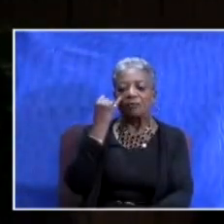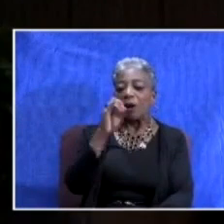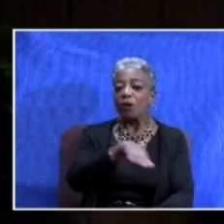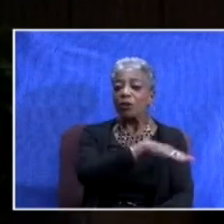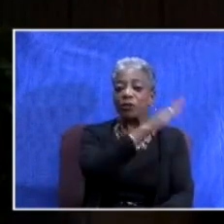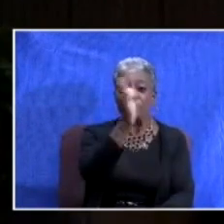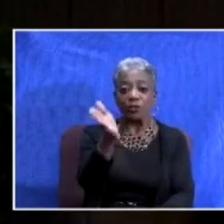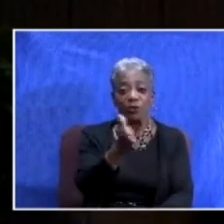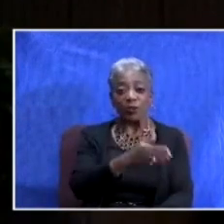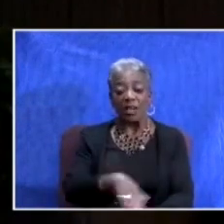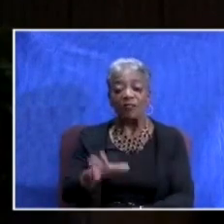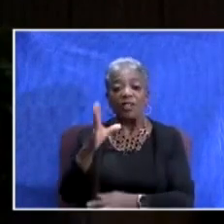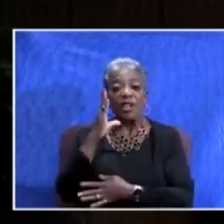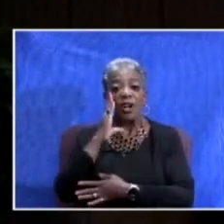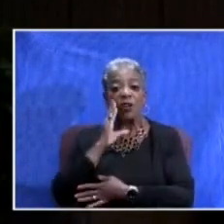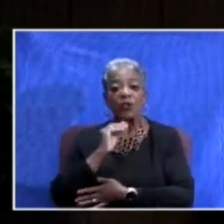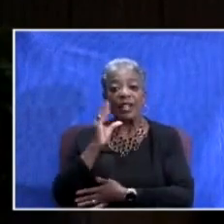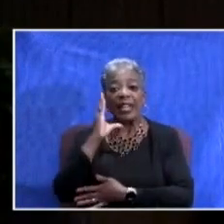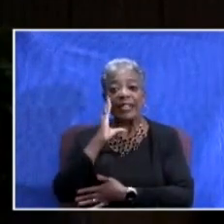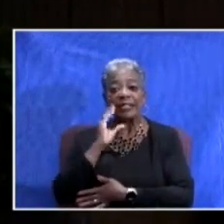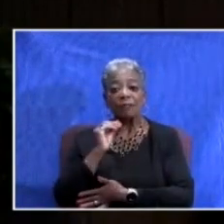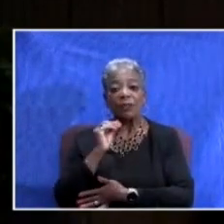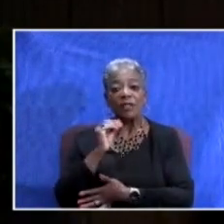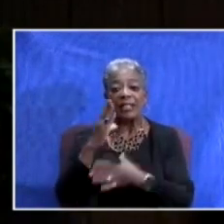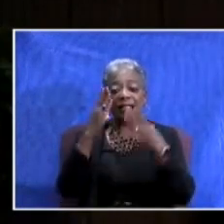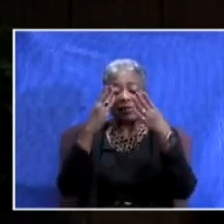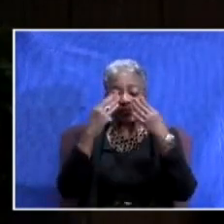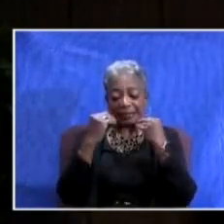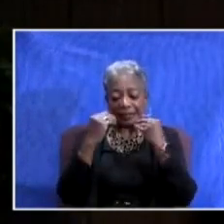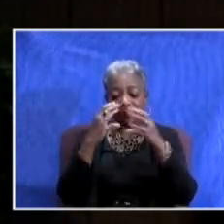you never know who's gonna have to wipe your behind.